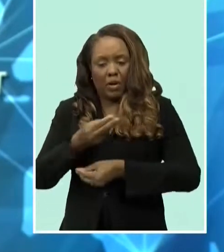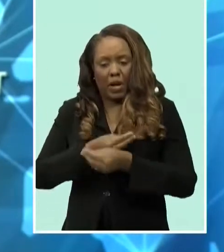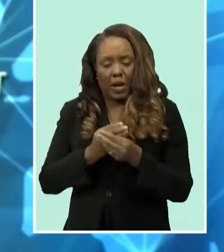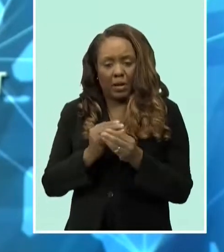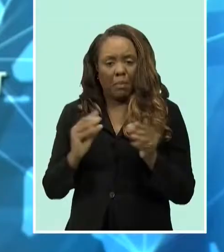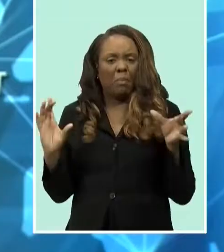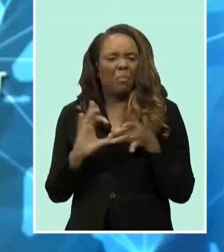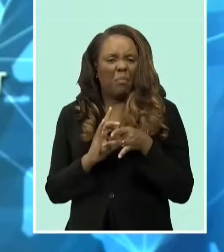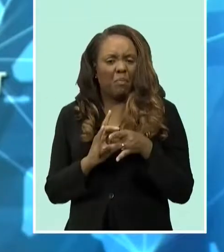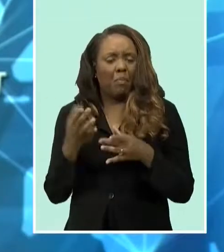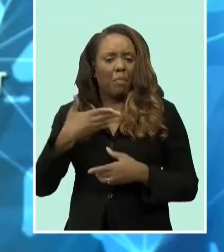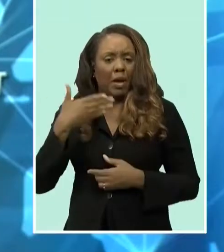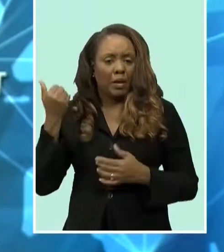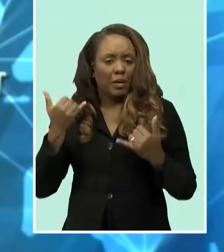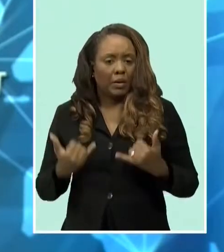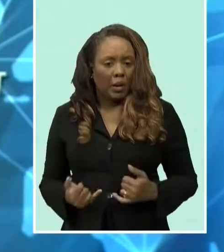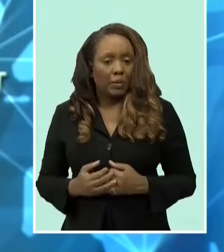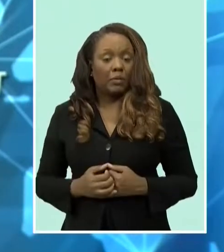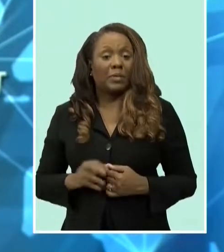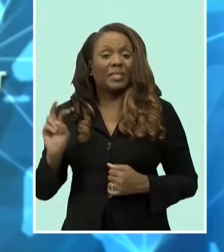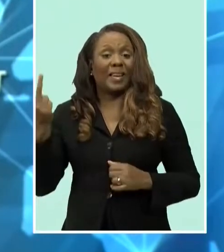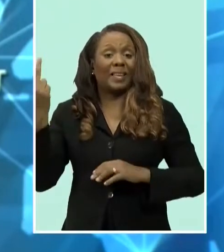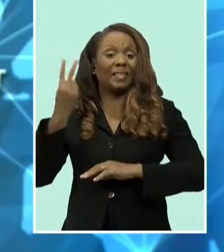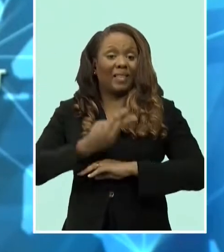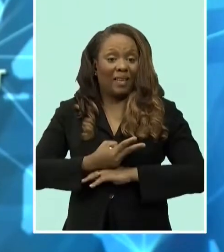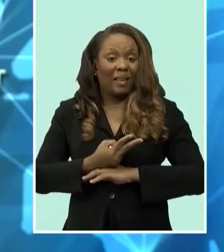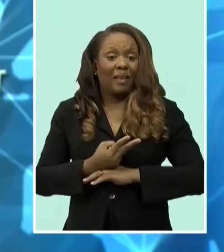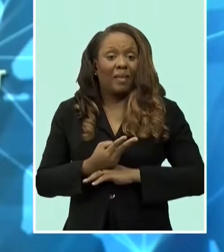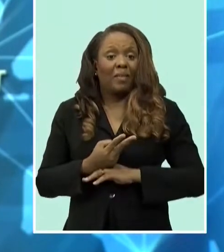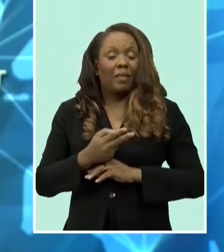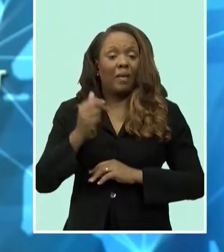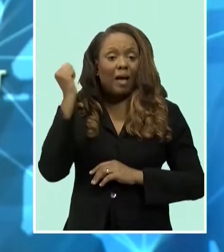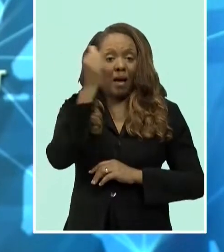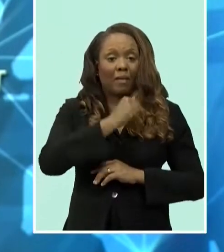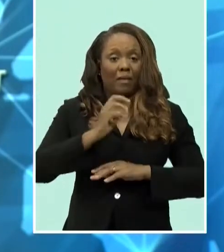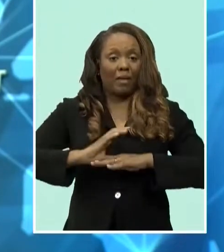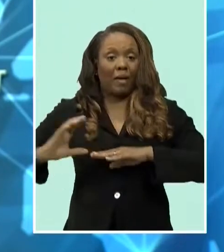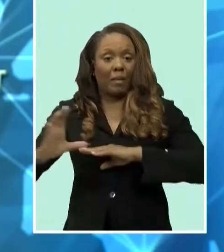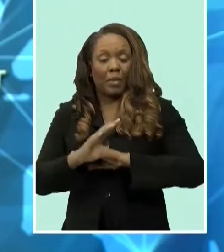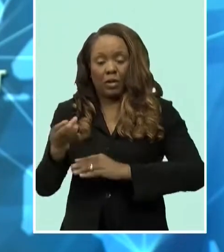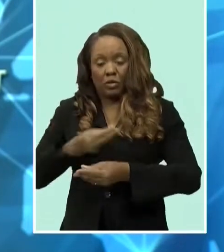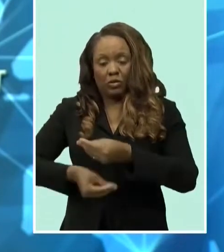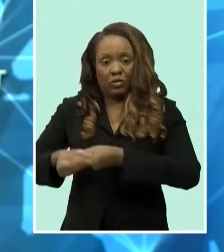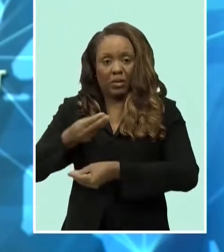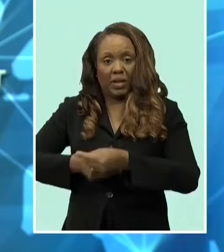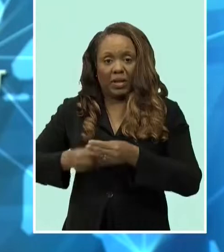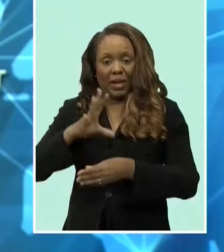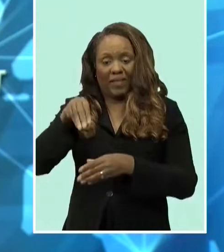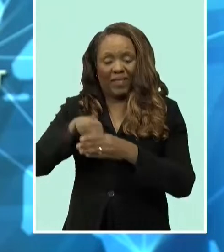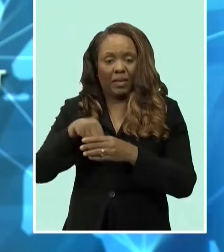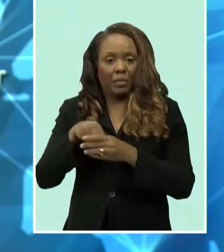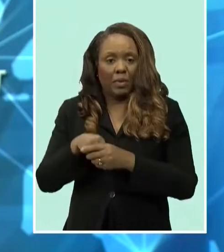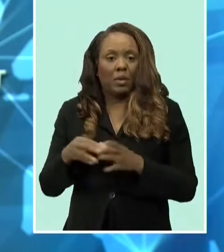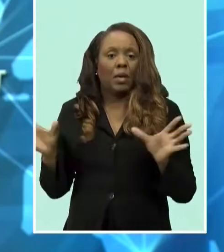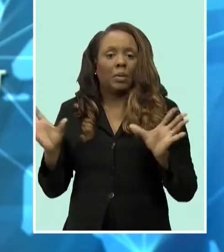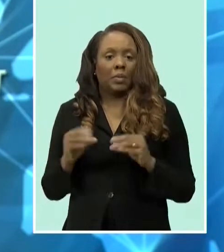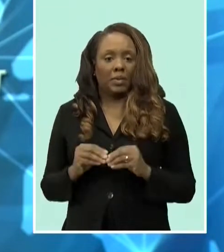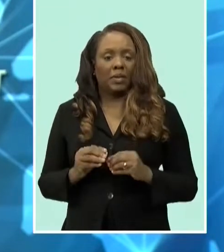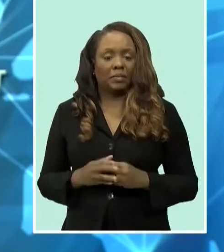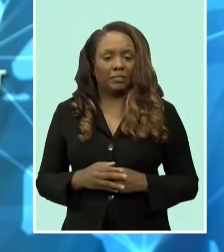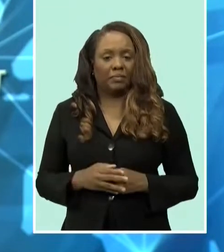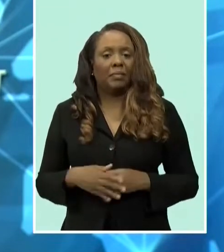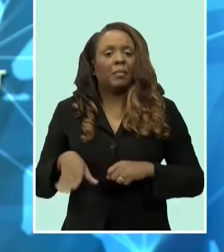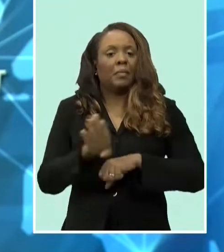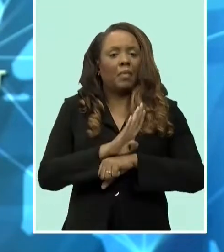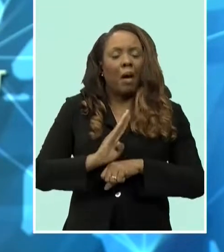talking points emerging from day 2 of the Afri-Caribbean Trade and Investment Forum. Word of the discussions Barbados has been having